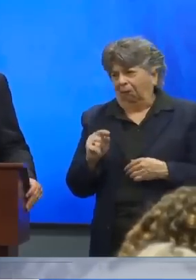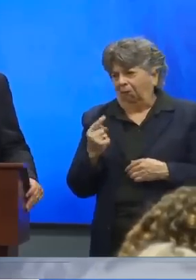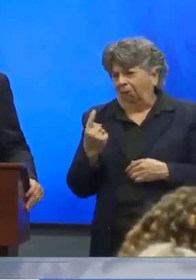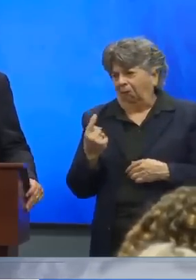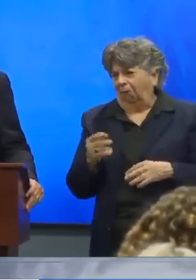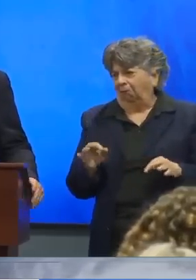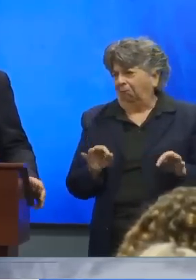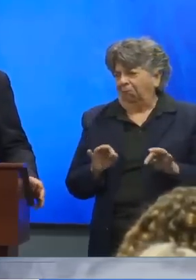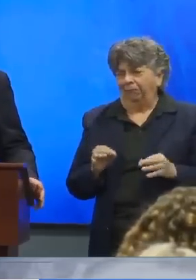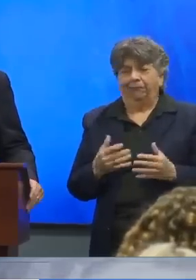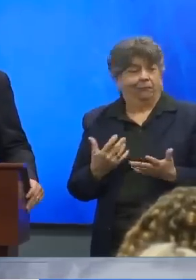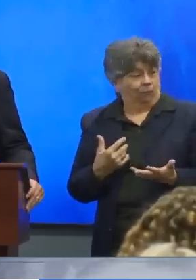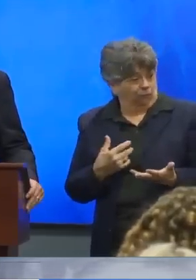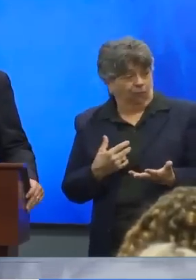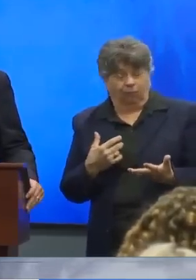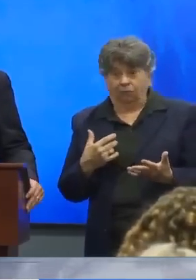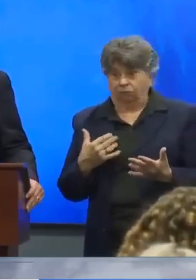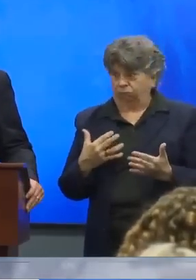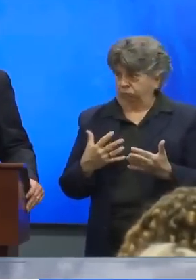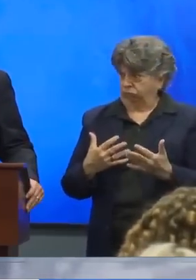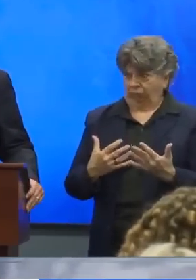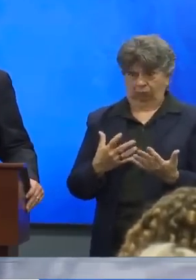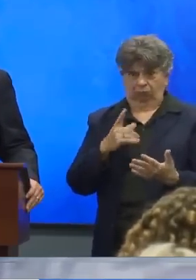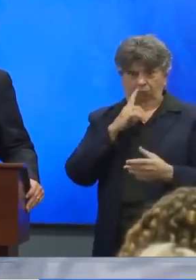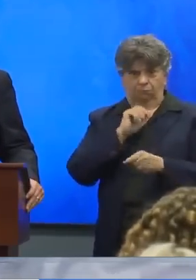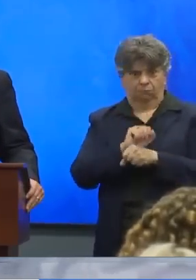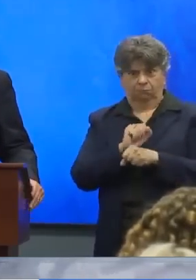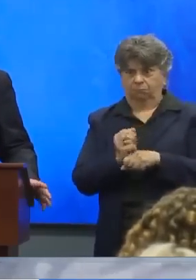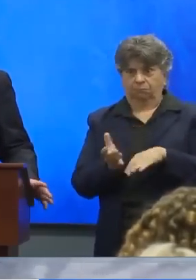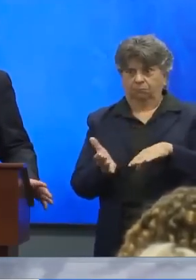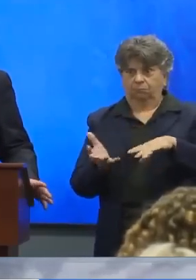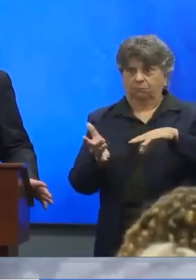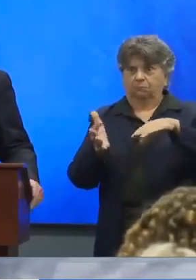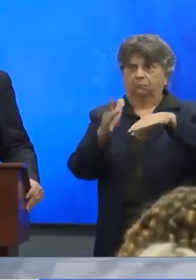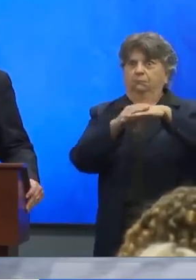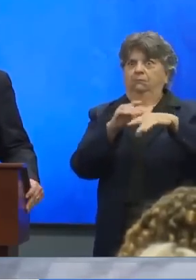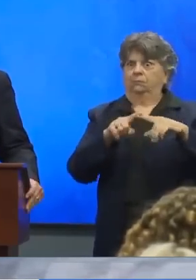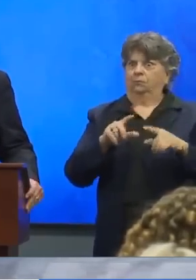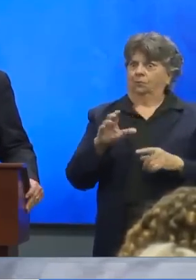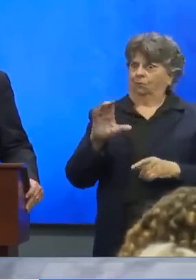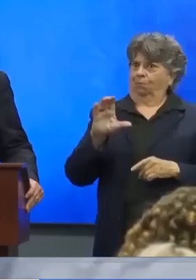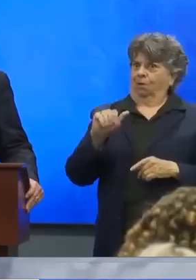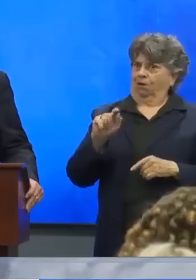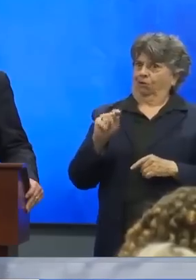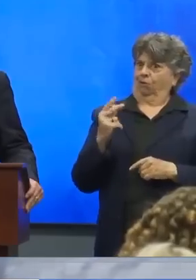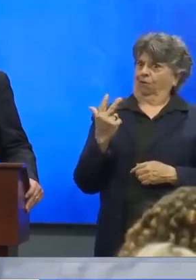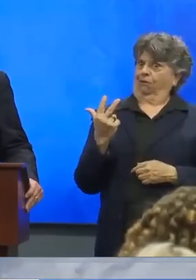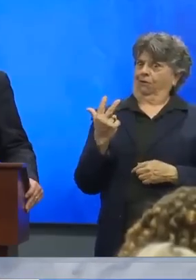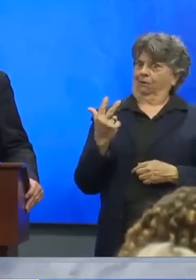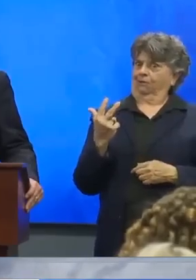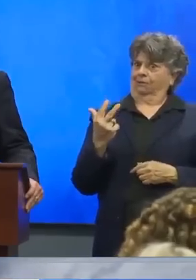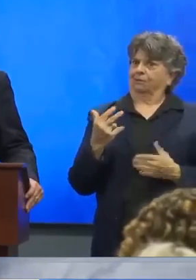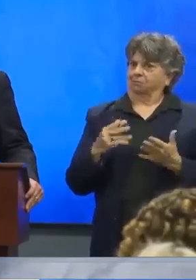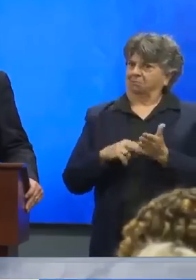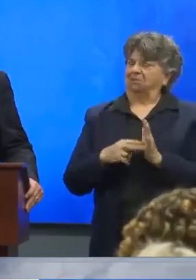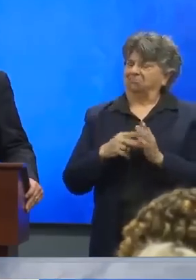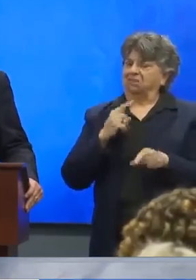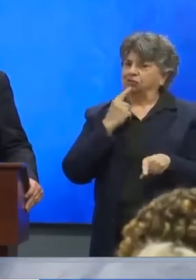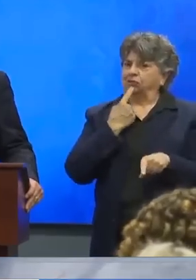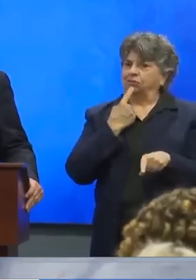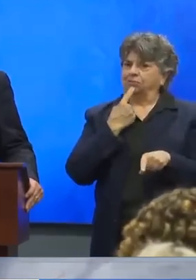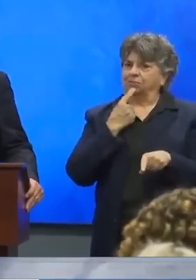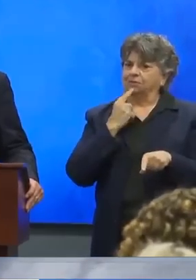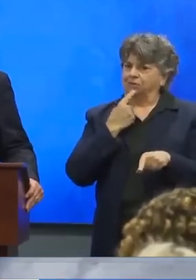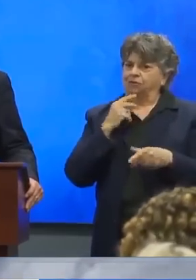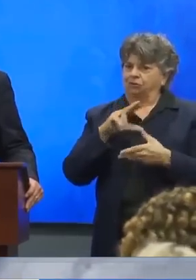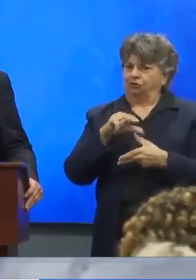updated this over the last couple of days, they've said it's going to get stronger. So buckle up for this one. It's going to be a major hurricane. And we want everybody